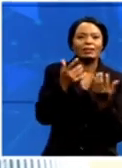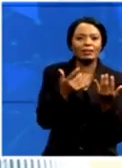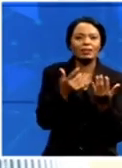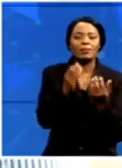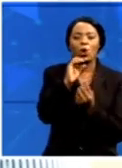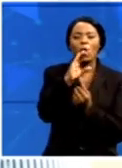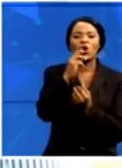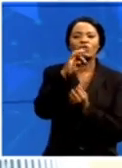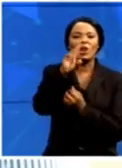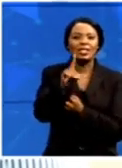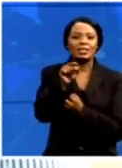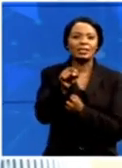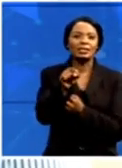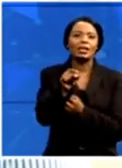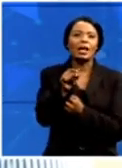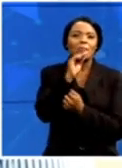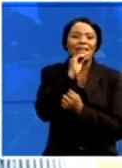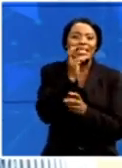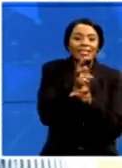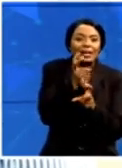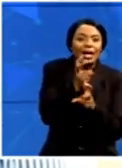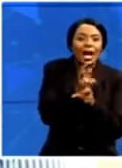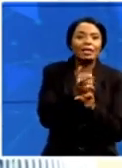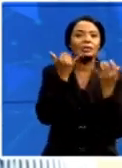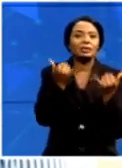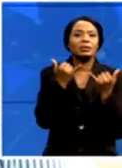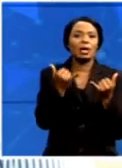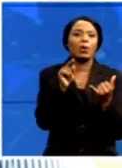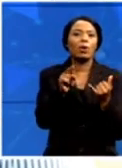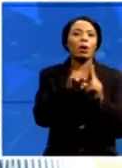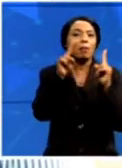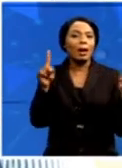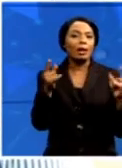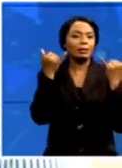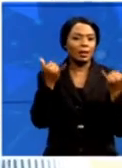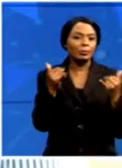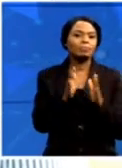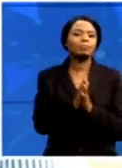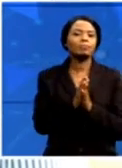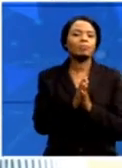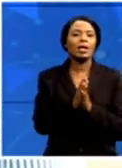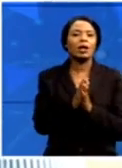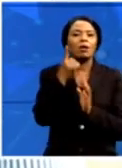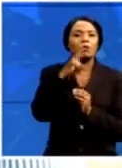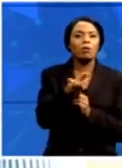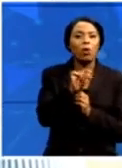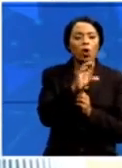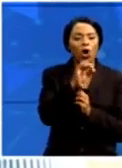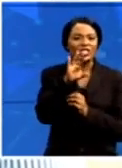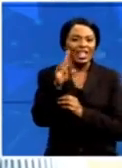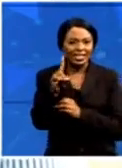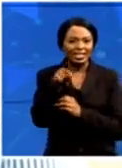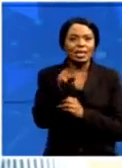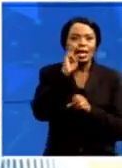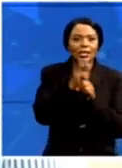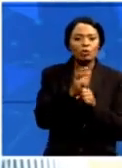very difficult to actually put a figure on it, but for an orchard to become profitable, you're probably looking at 7 to 8